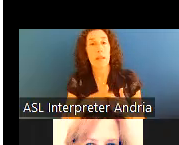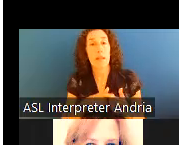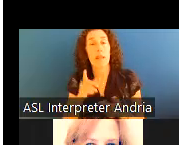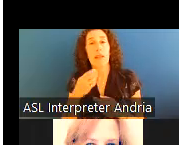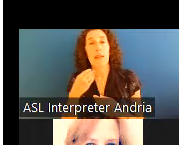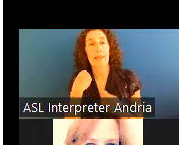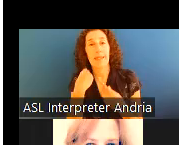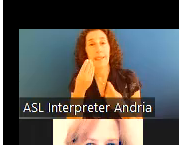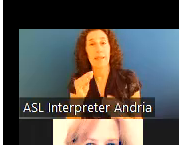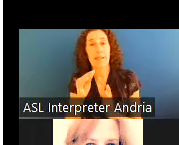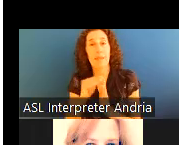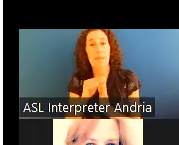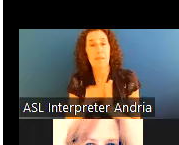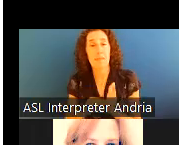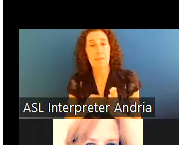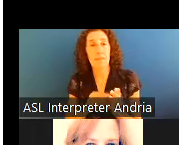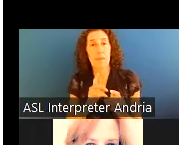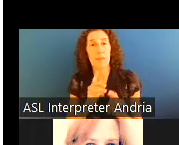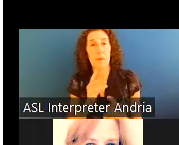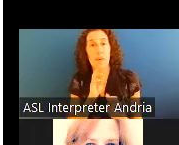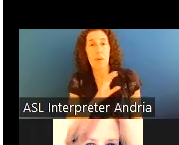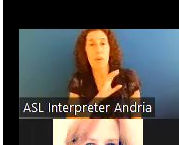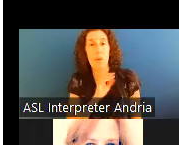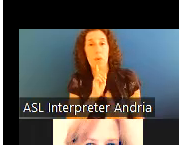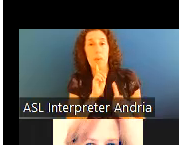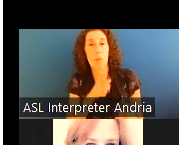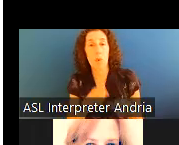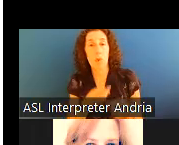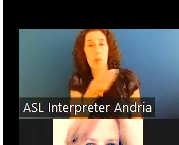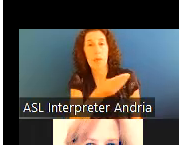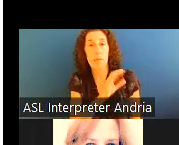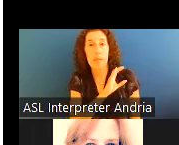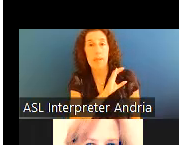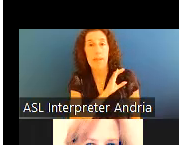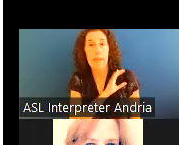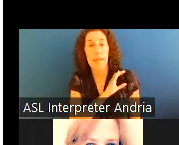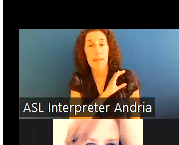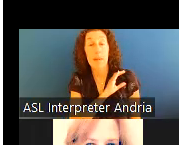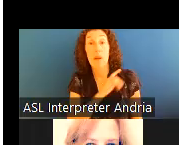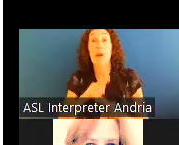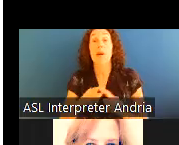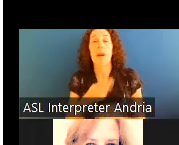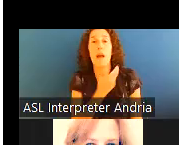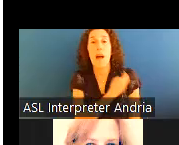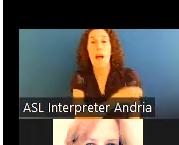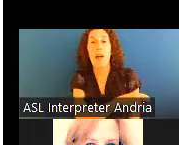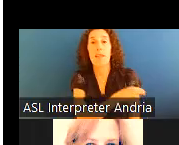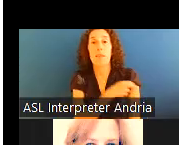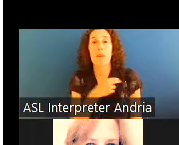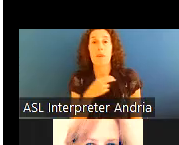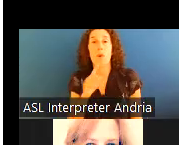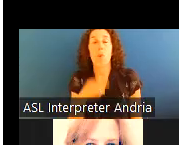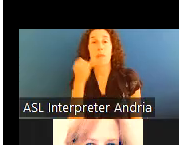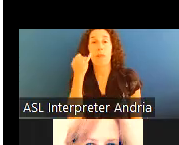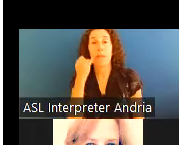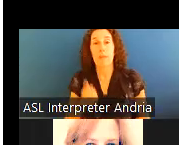This requires the explicit consent of a survivor because they also have the option to report